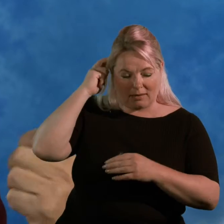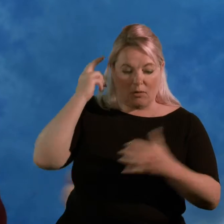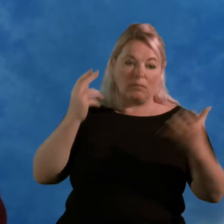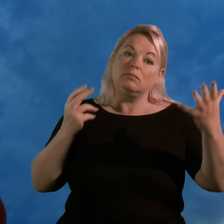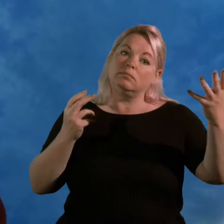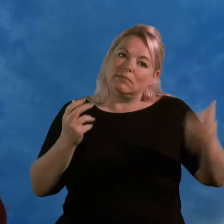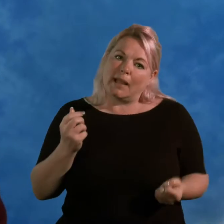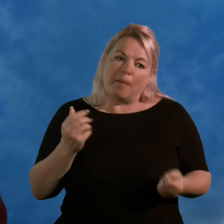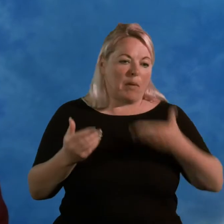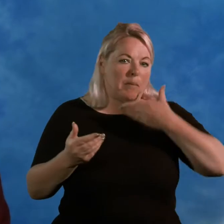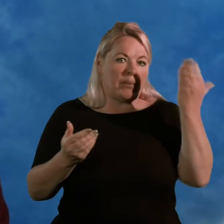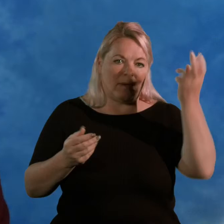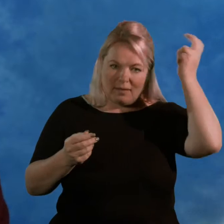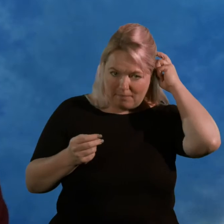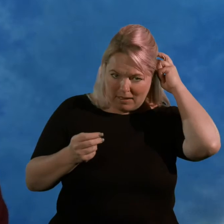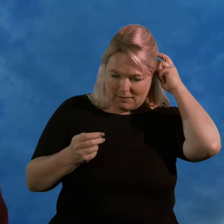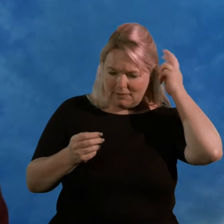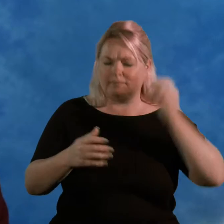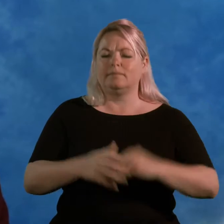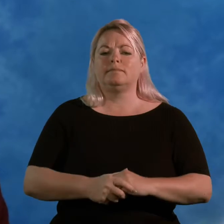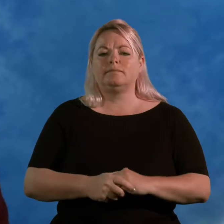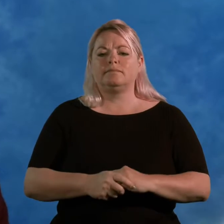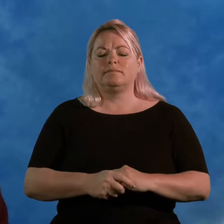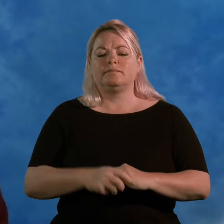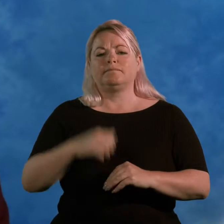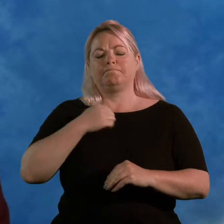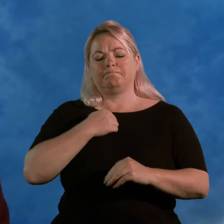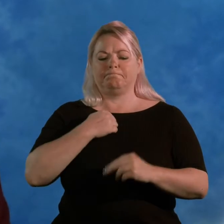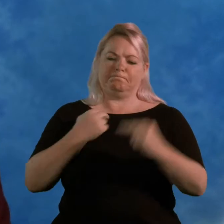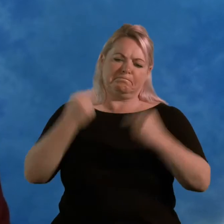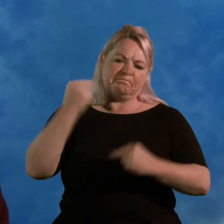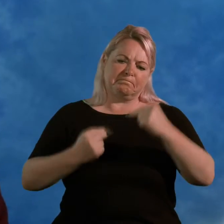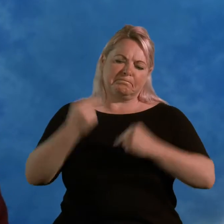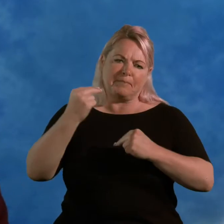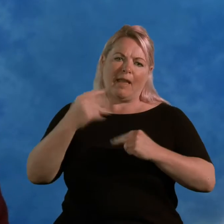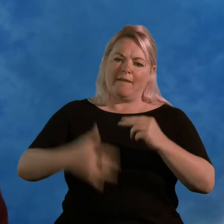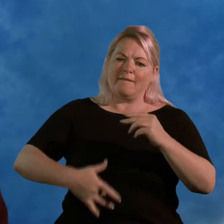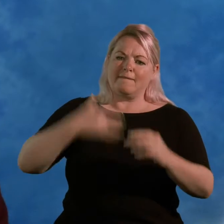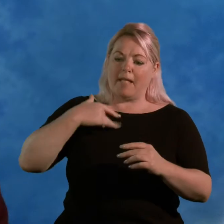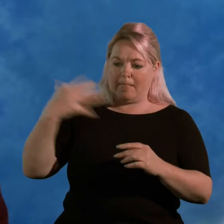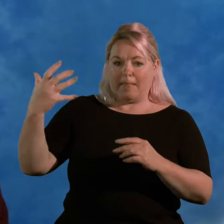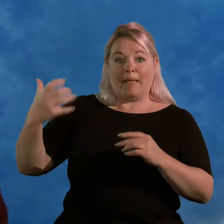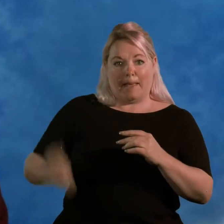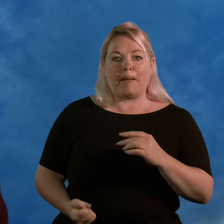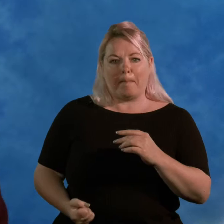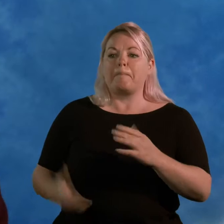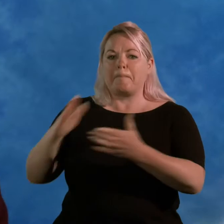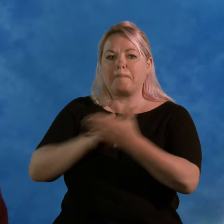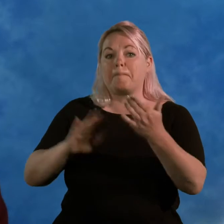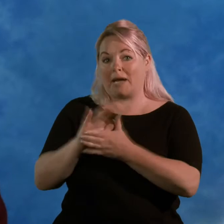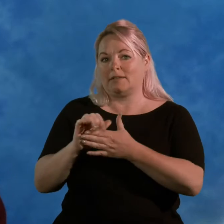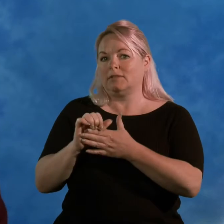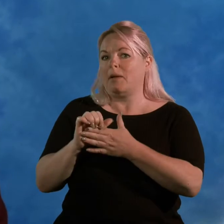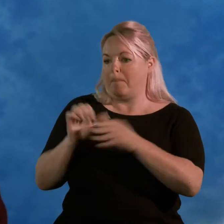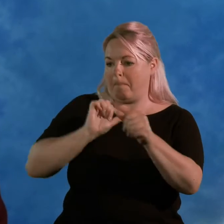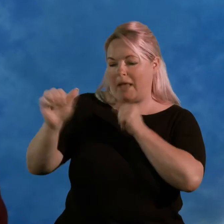compared with my income prospects without an implant. And in my case, I felt that the income prospects alone